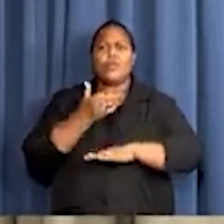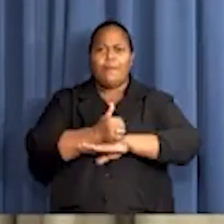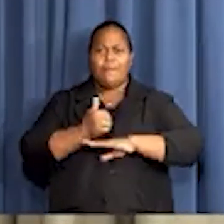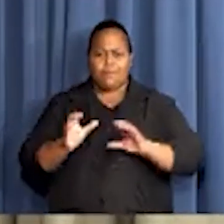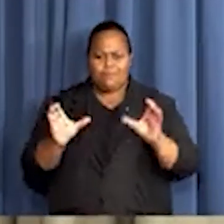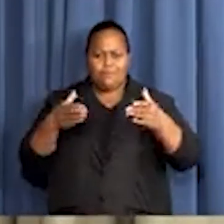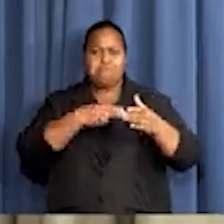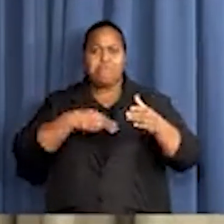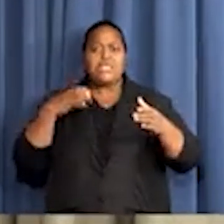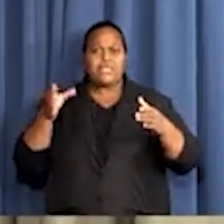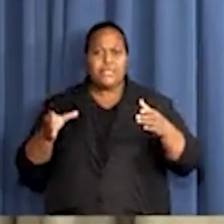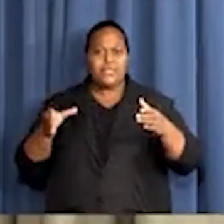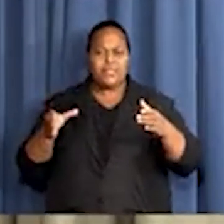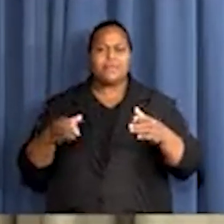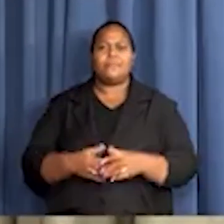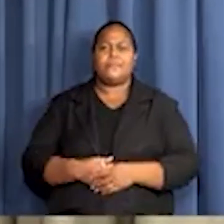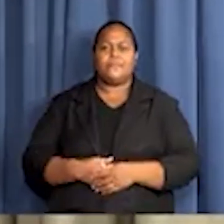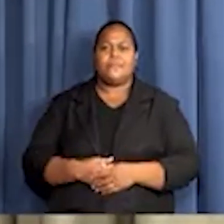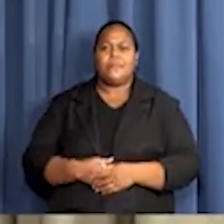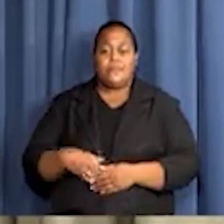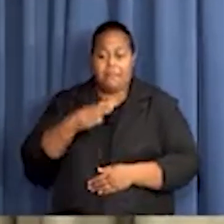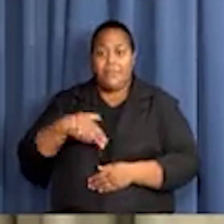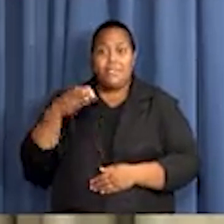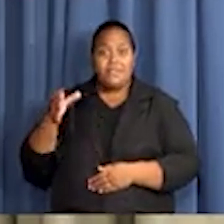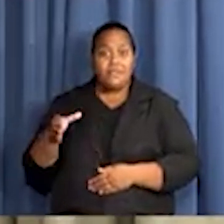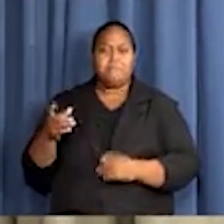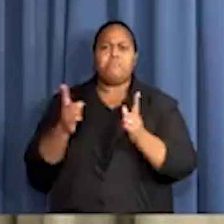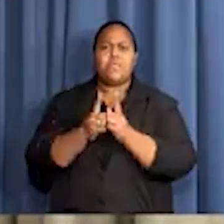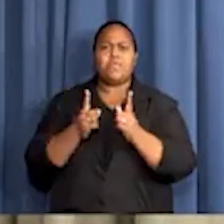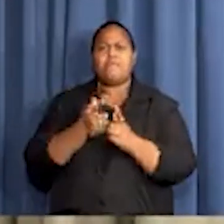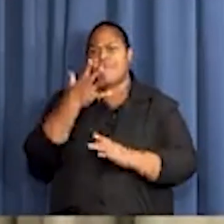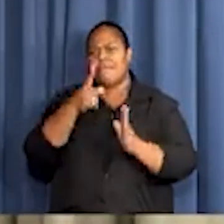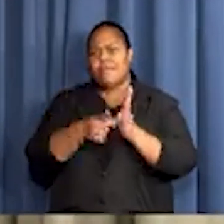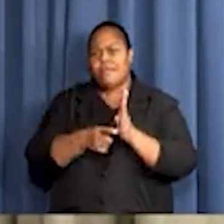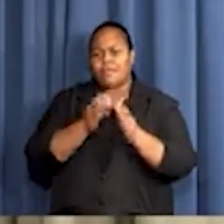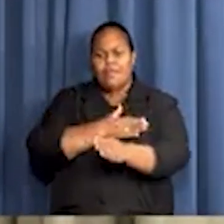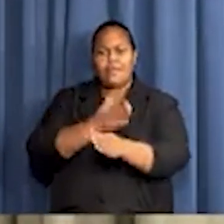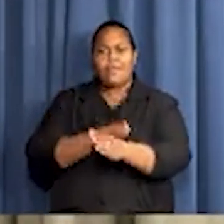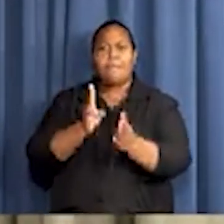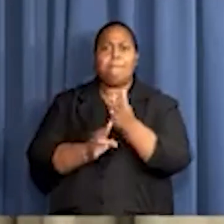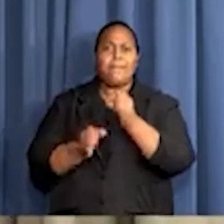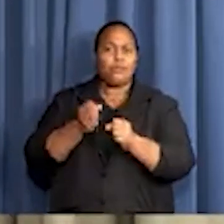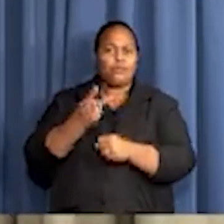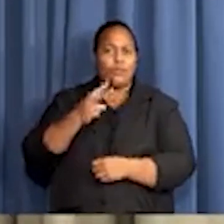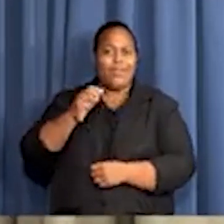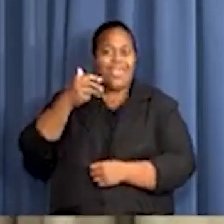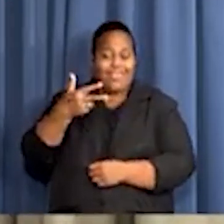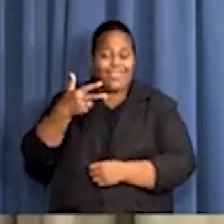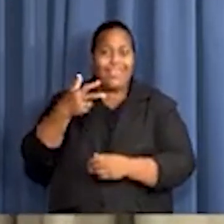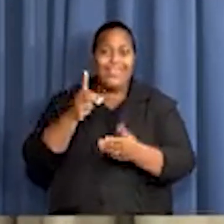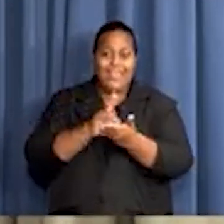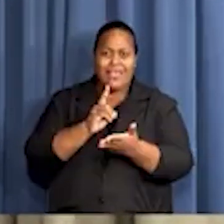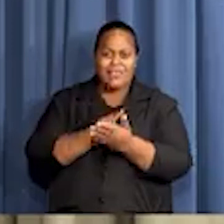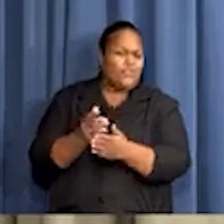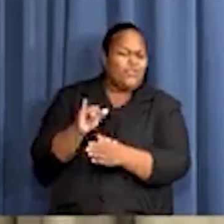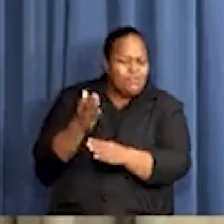Ministers. Cabinet met 5 times until March the 28th, just before the 100-day